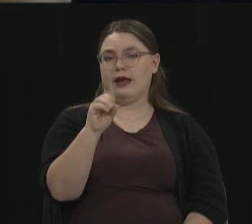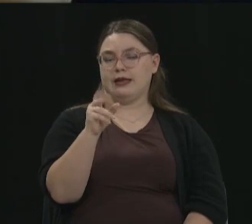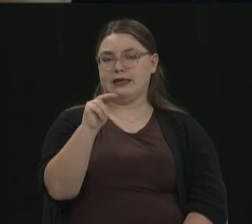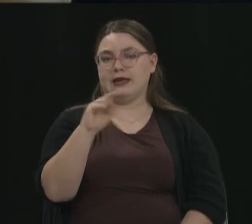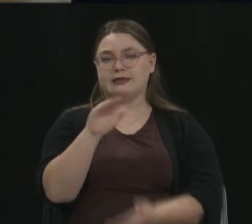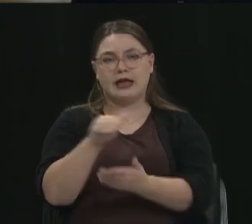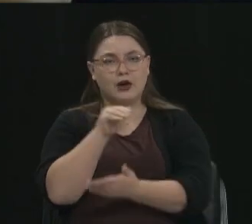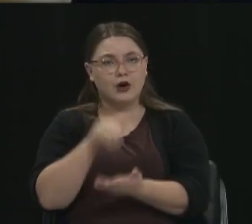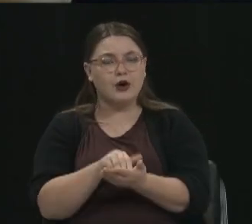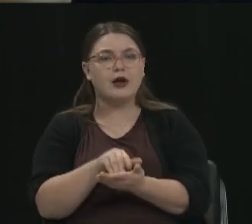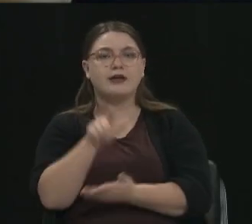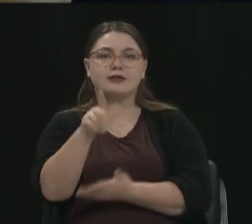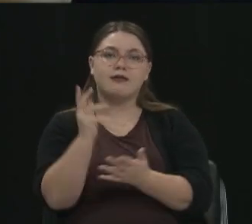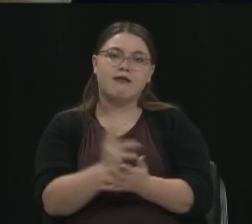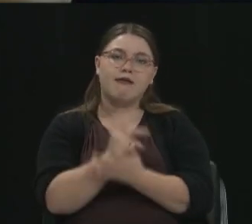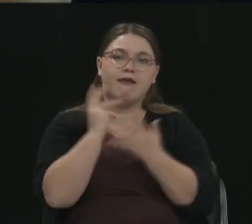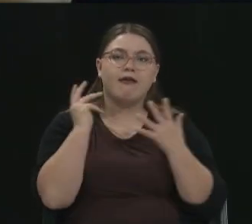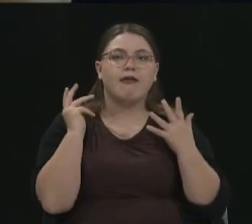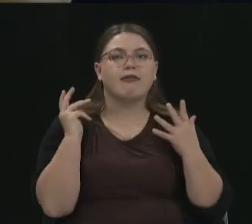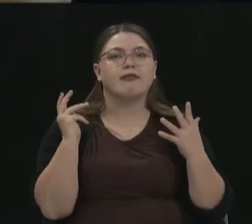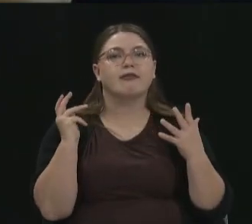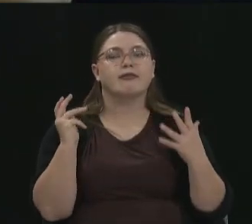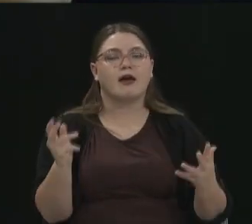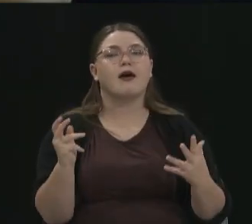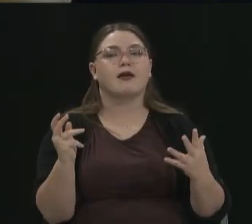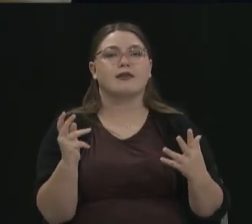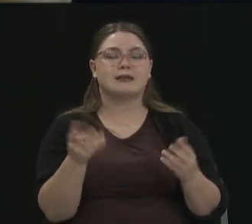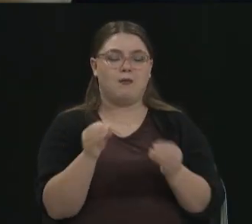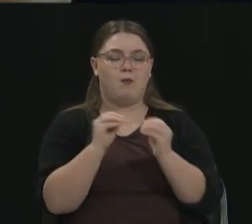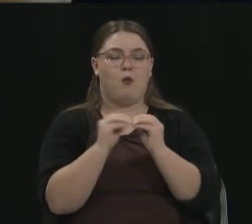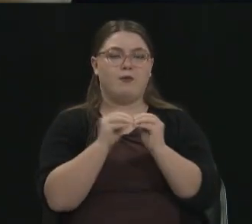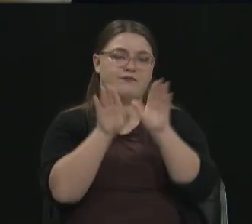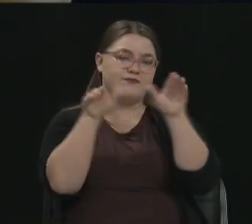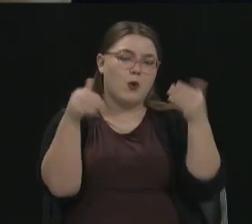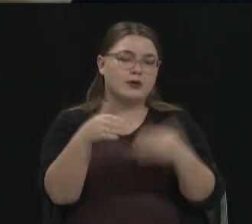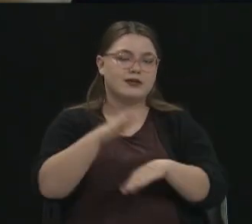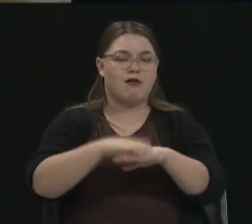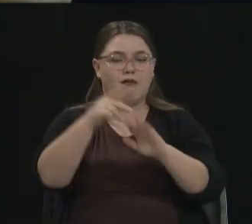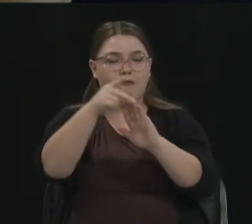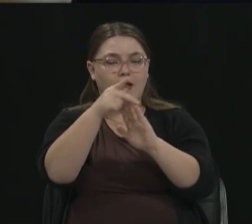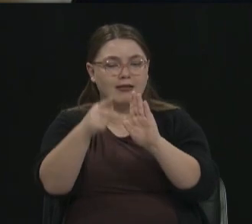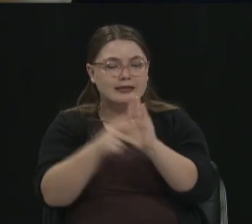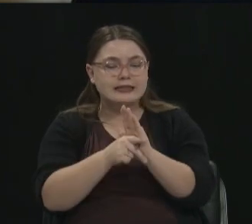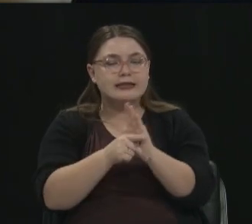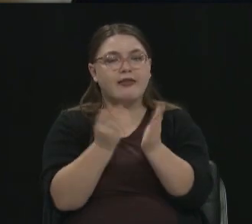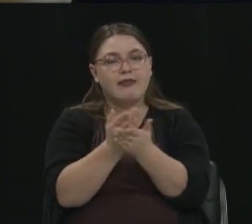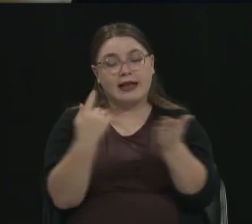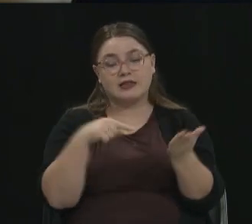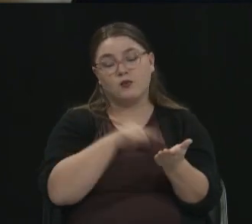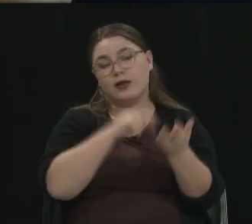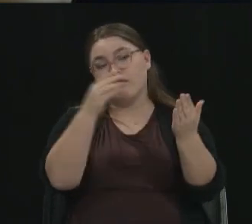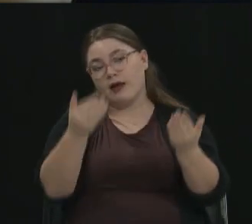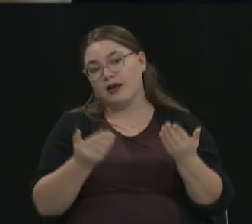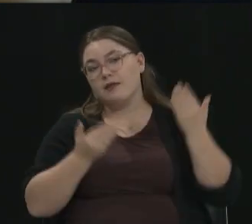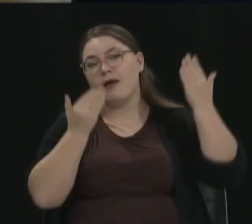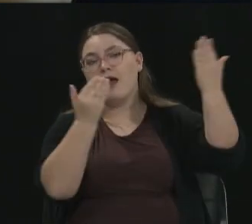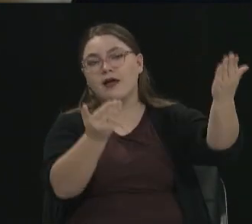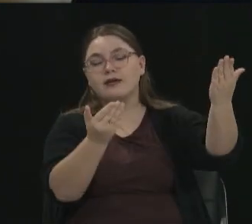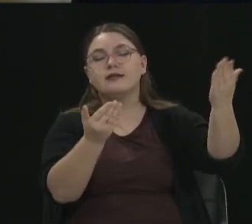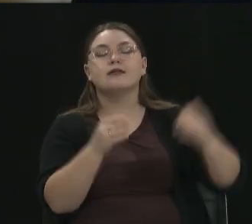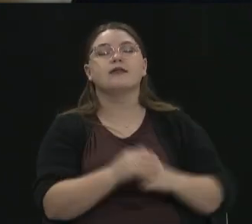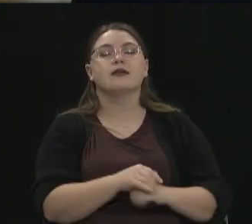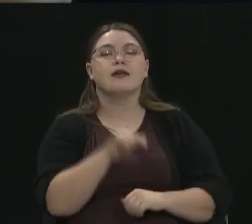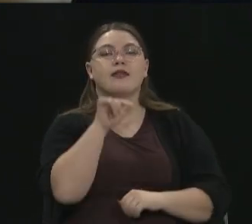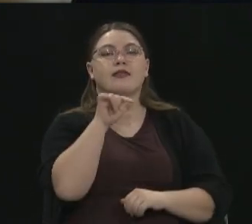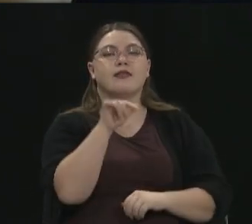and they're more on the policy side about these are the things we recommend. They do have